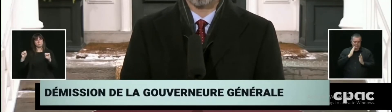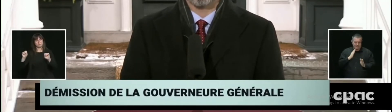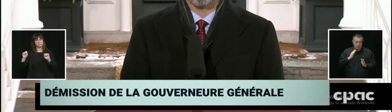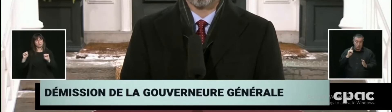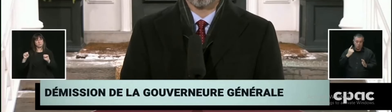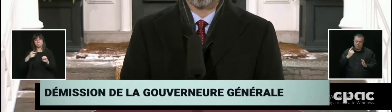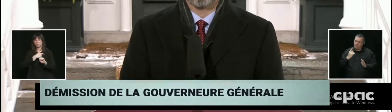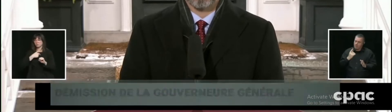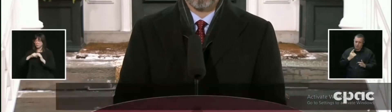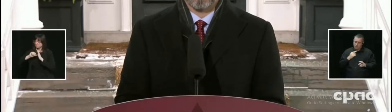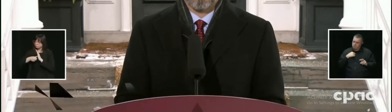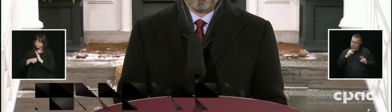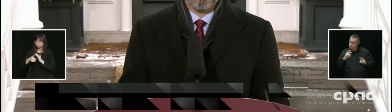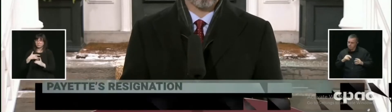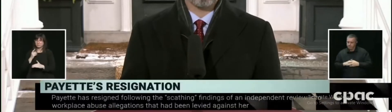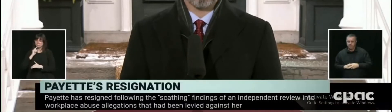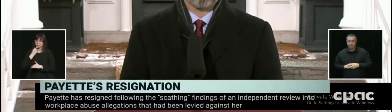gouvernement.